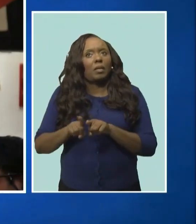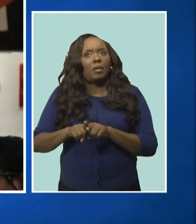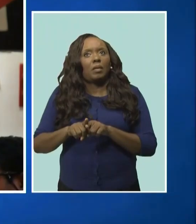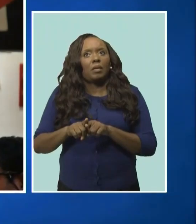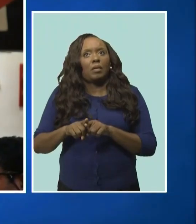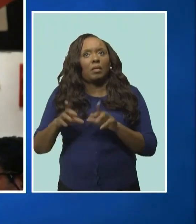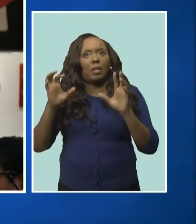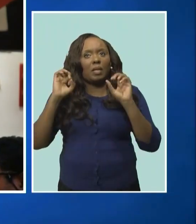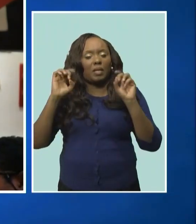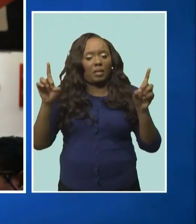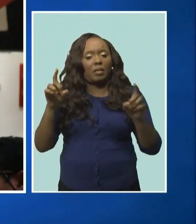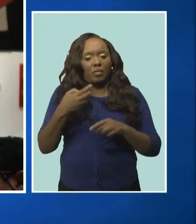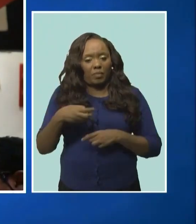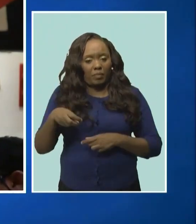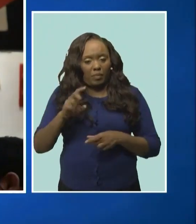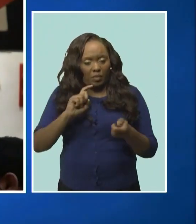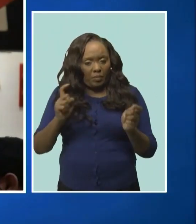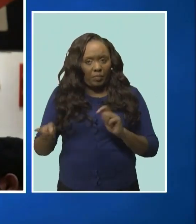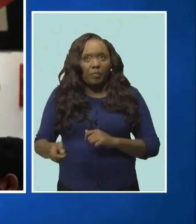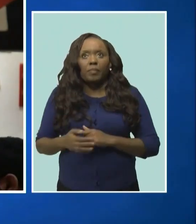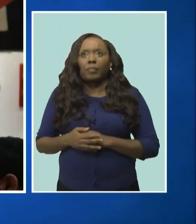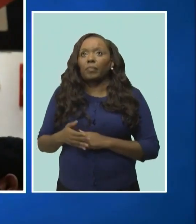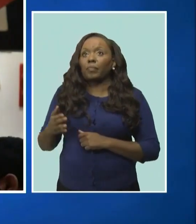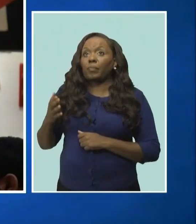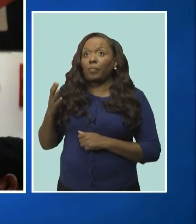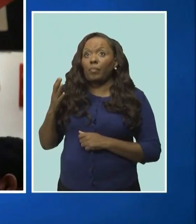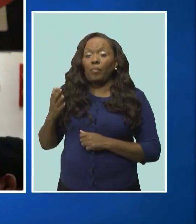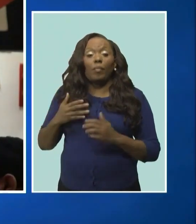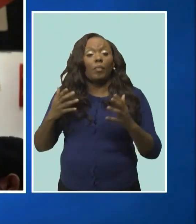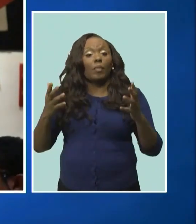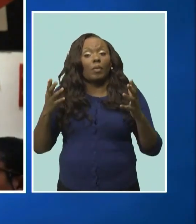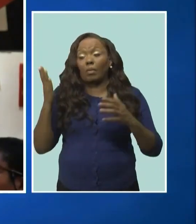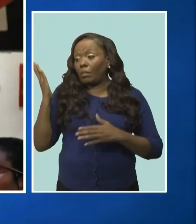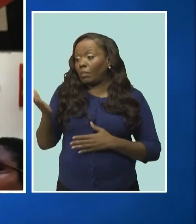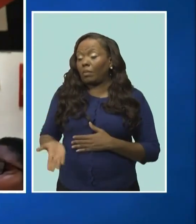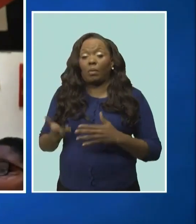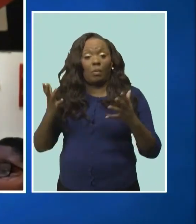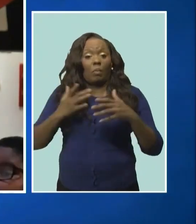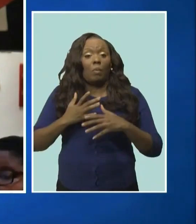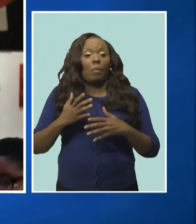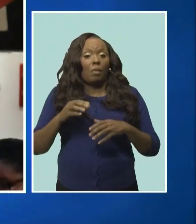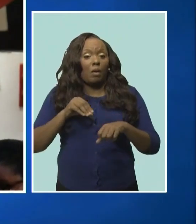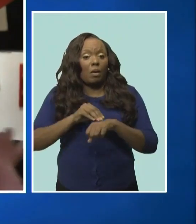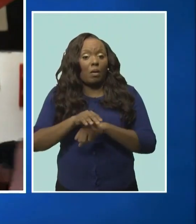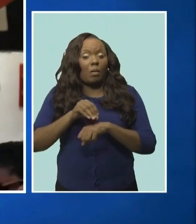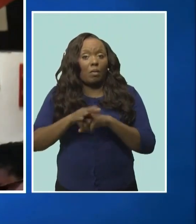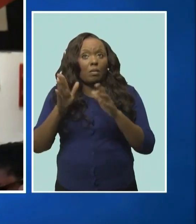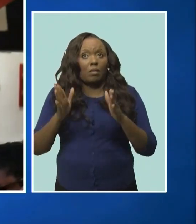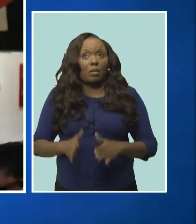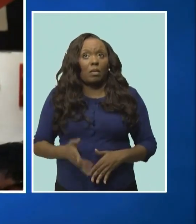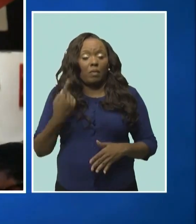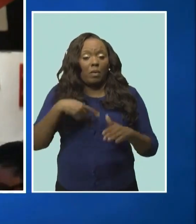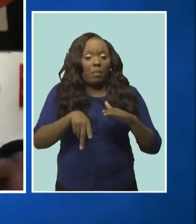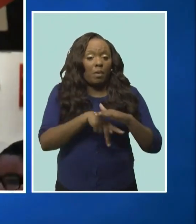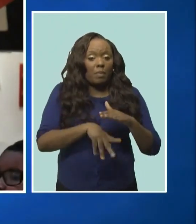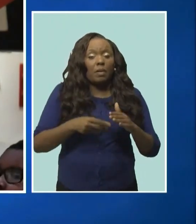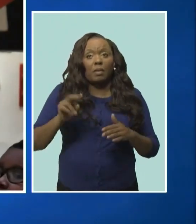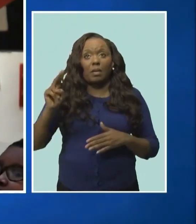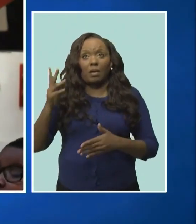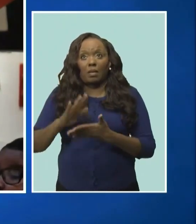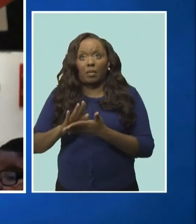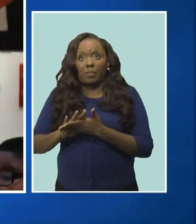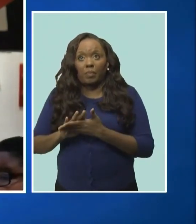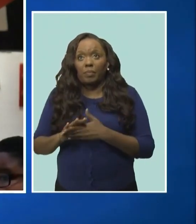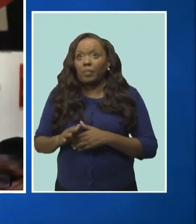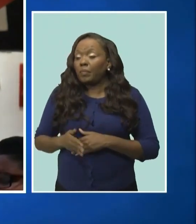parent, Daniel Lefcott, suggests trained counsellors be placed at the primary and secondary level to help children who have challenges. They do